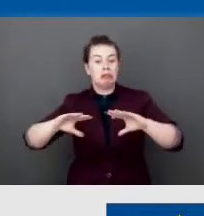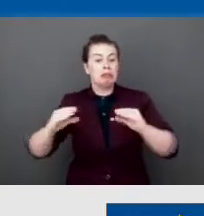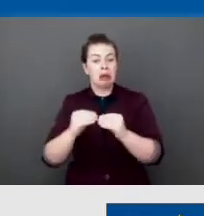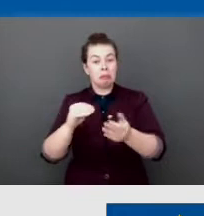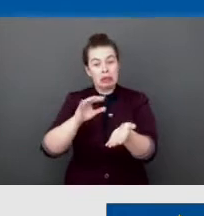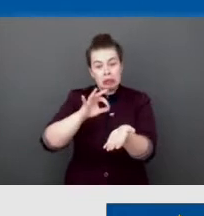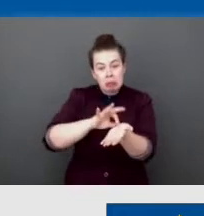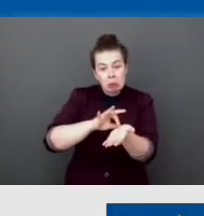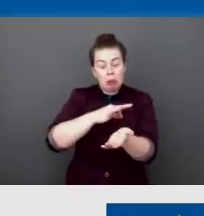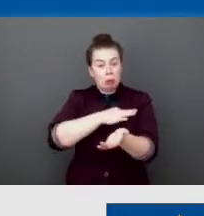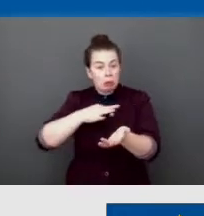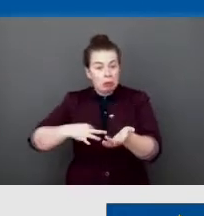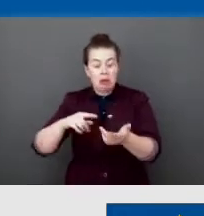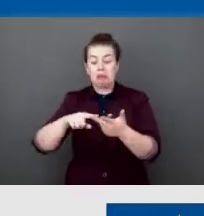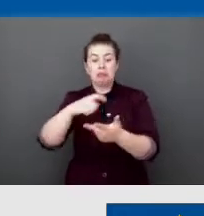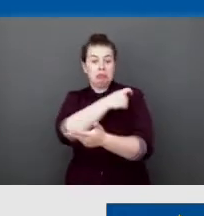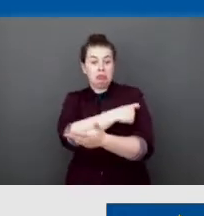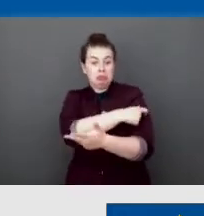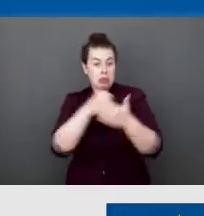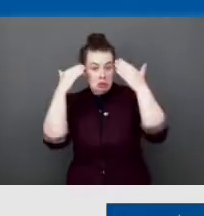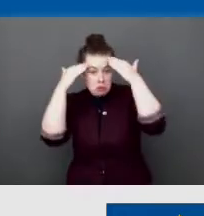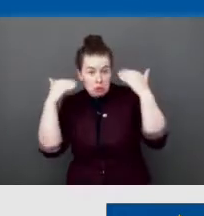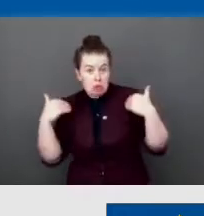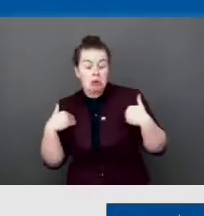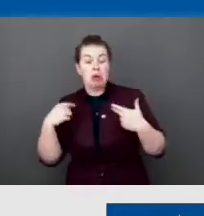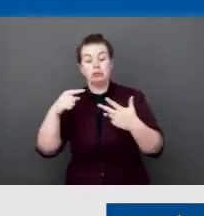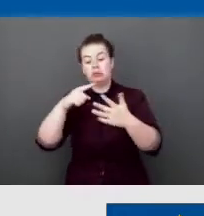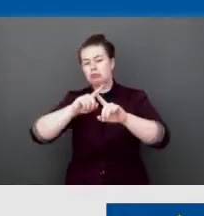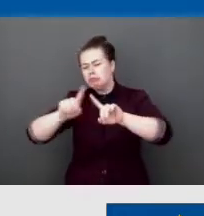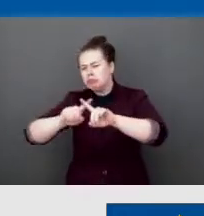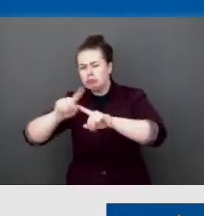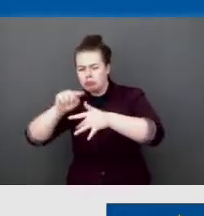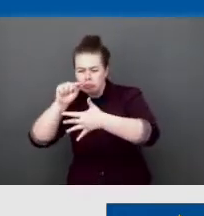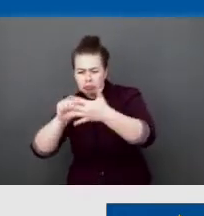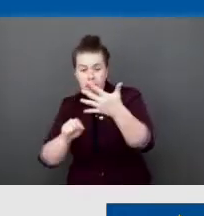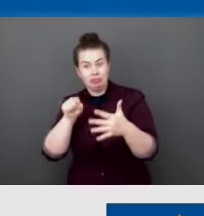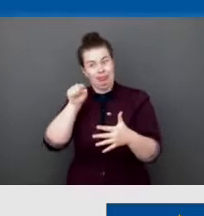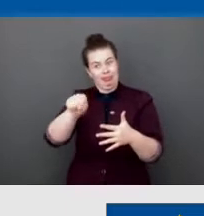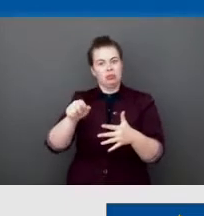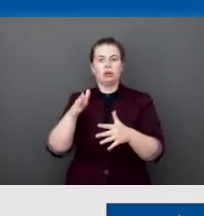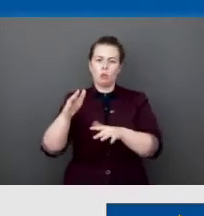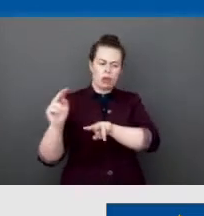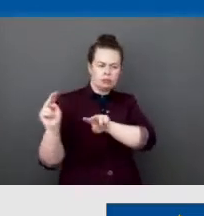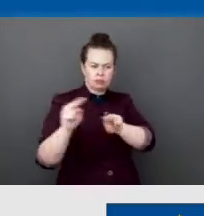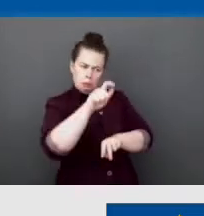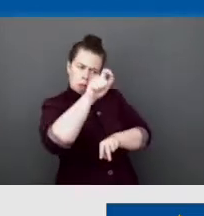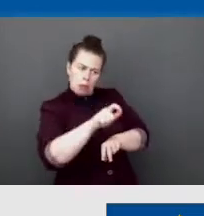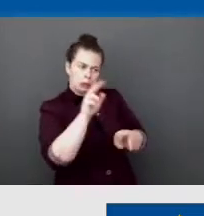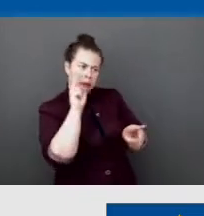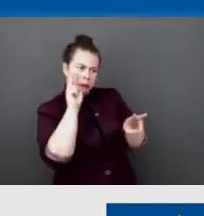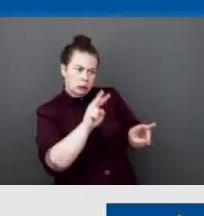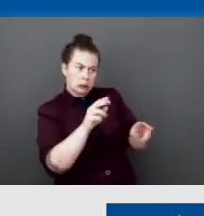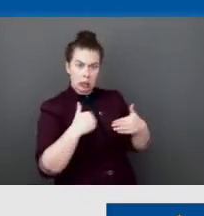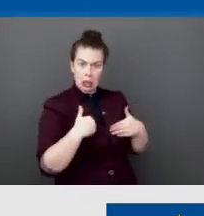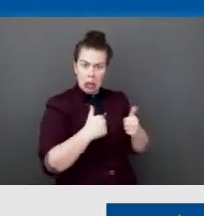general practitioners, family doctors, pediatricians, nurses, health visitors, and social workers will provide health care